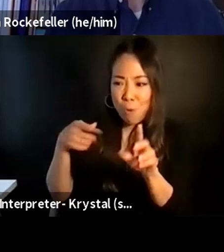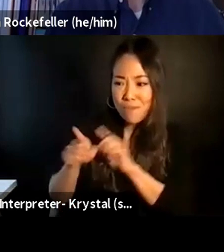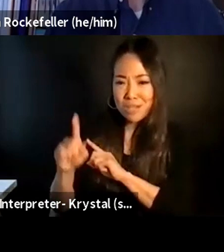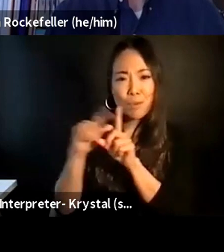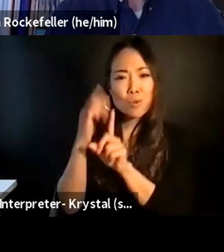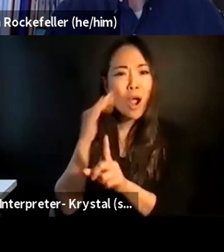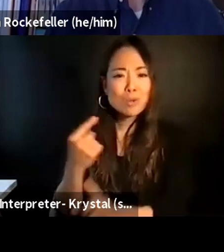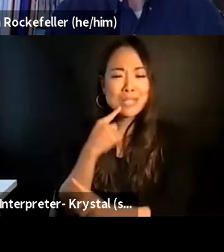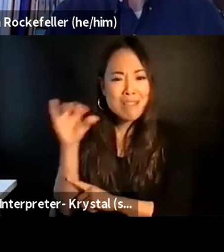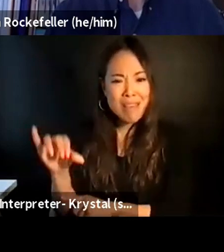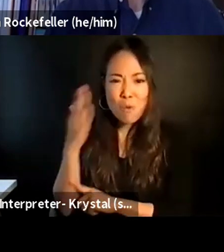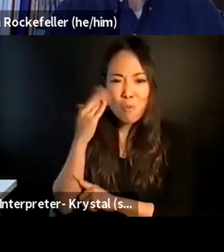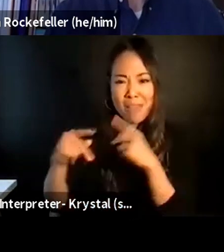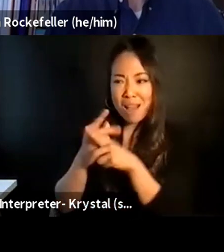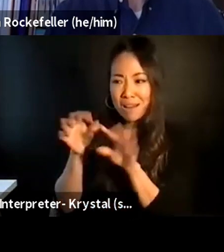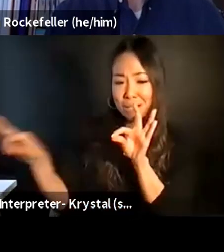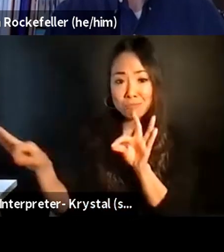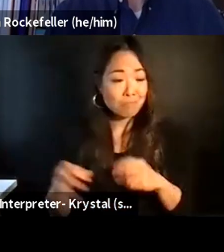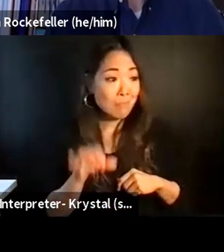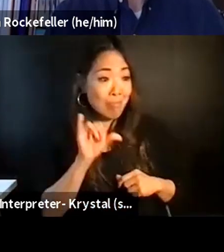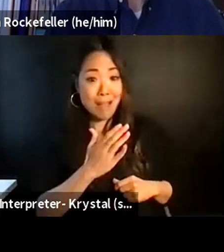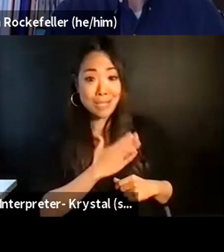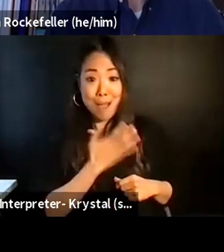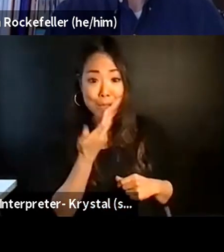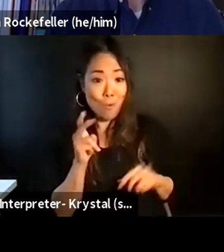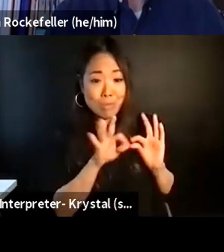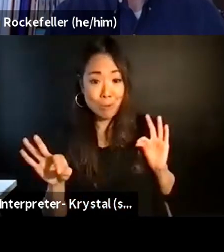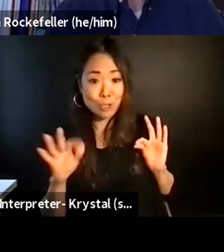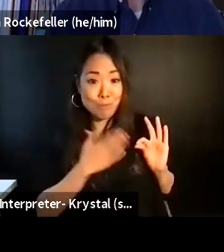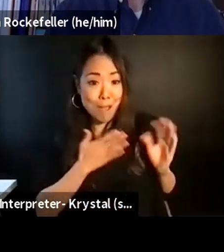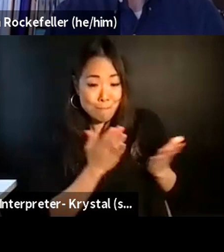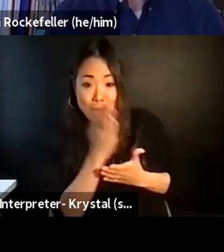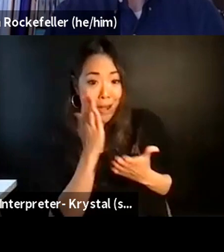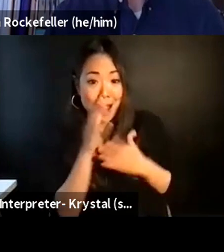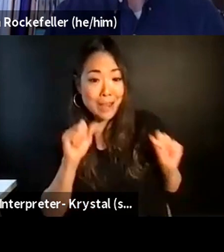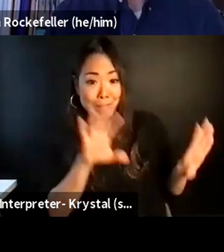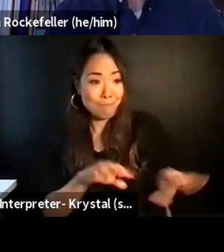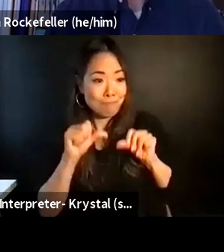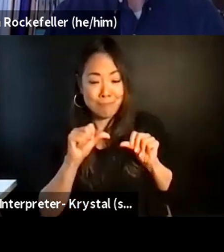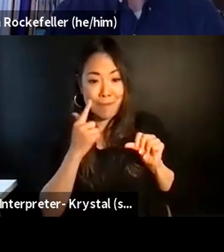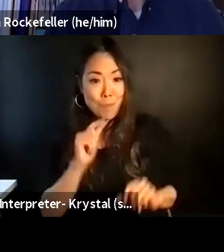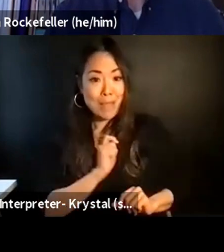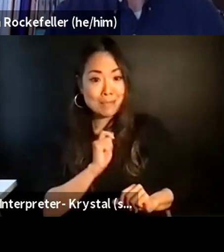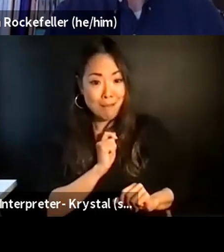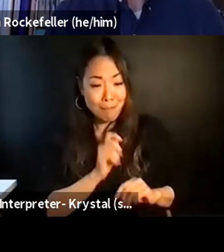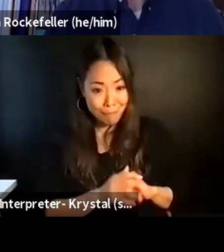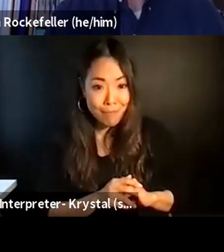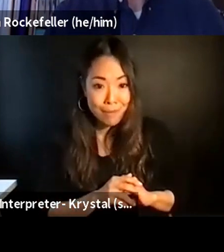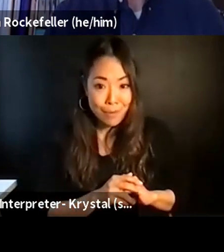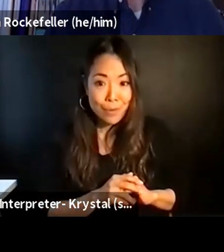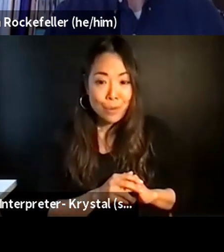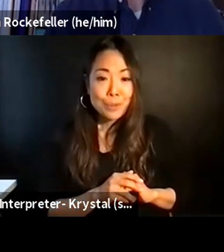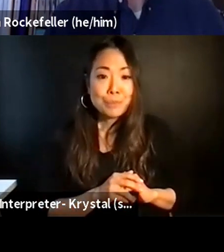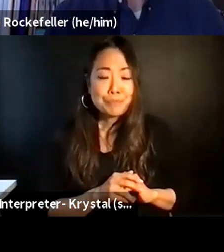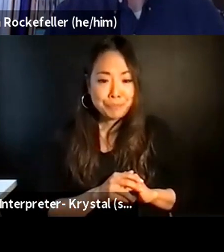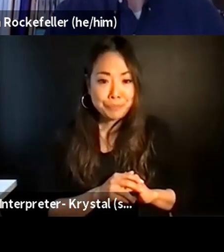She's like, that's what I am. And I'm allowed to reclaim that for myself. So I think that's another way that we've been addressing kind of some of this trauma, is